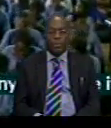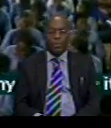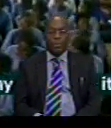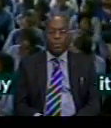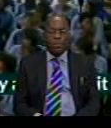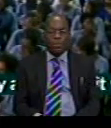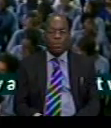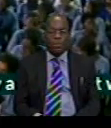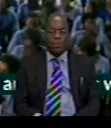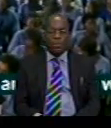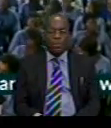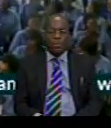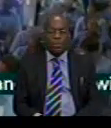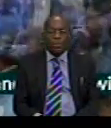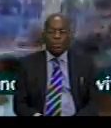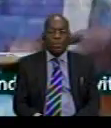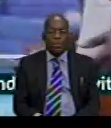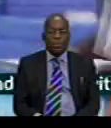Bien,